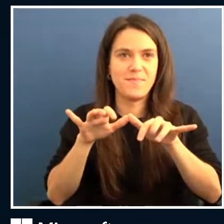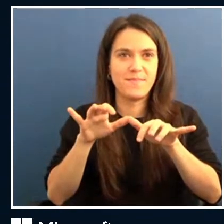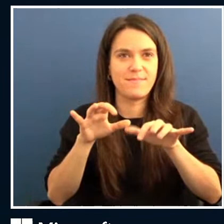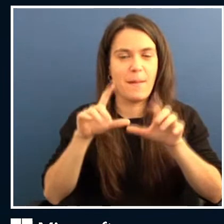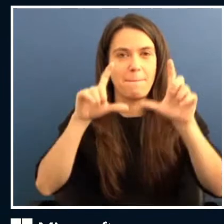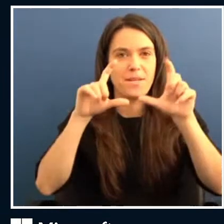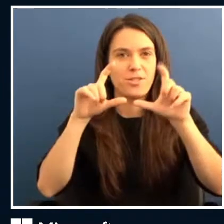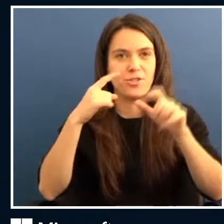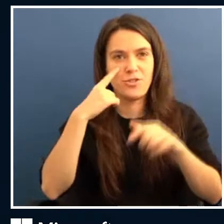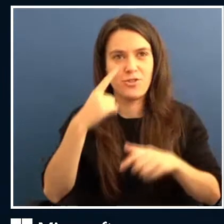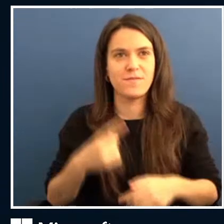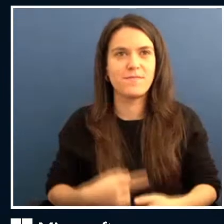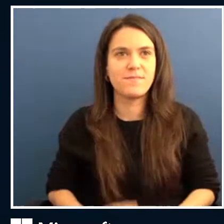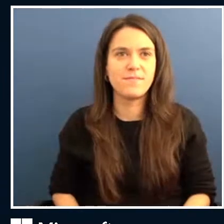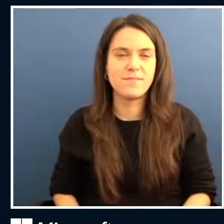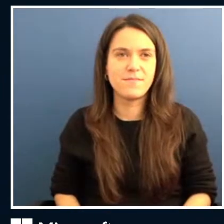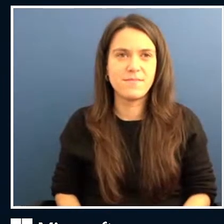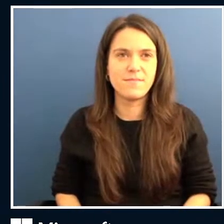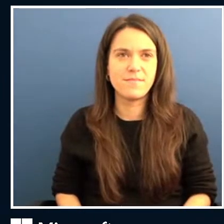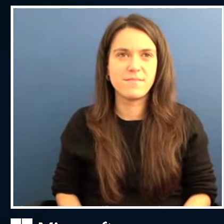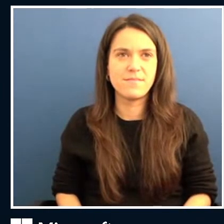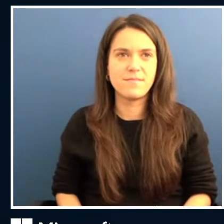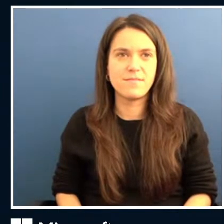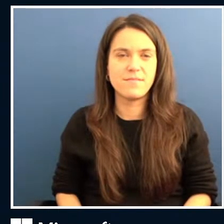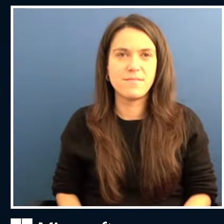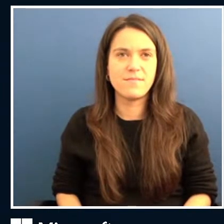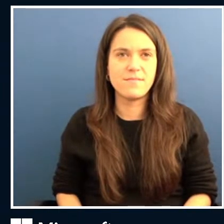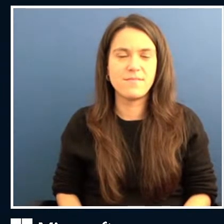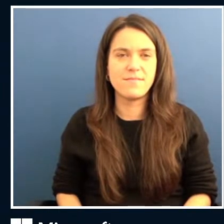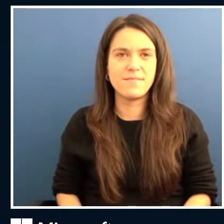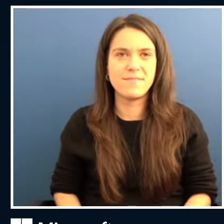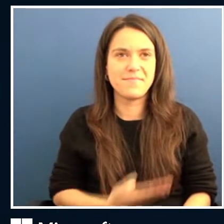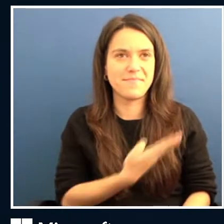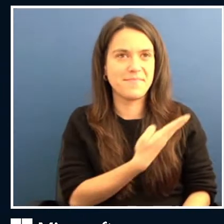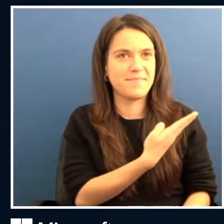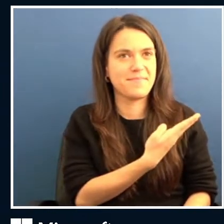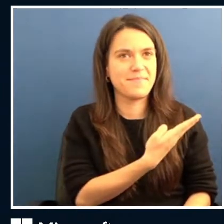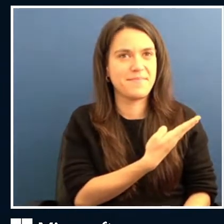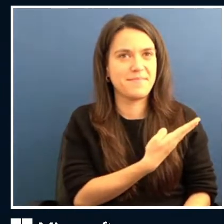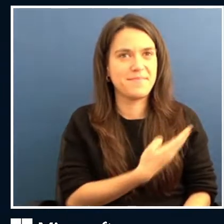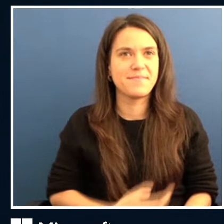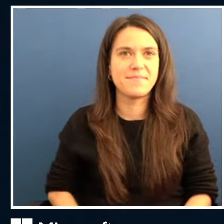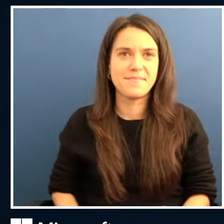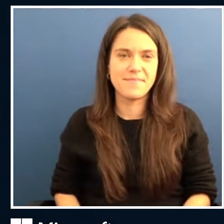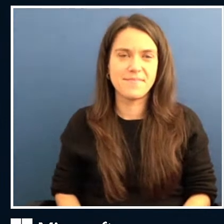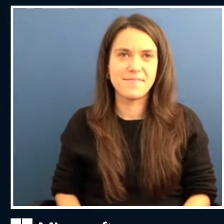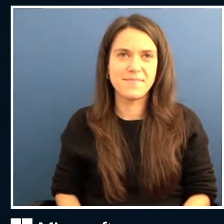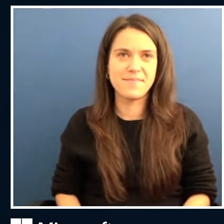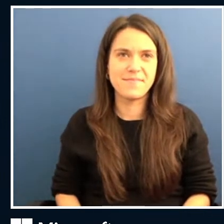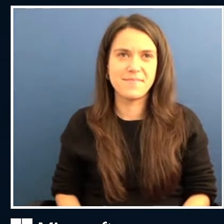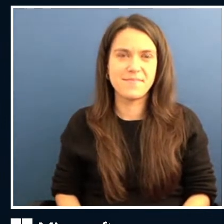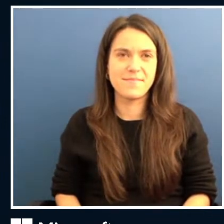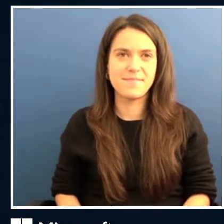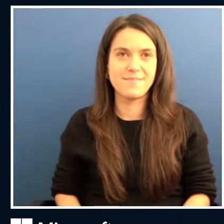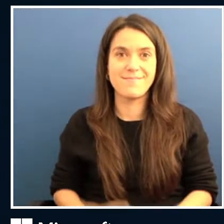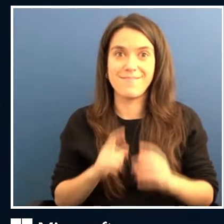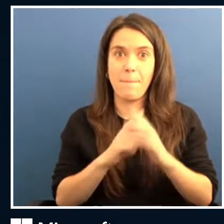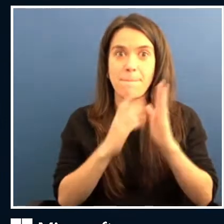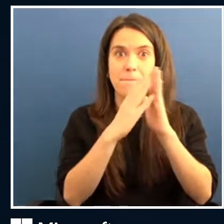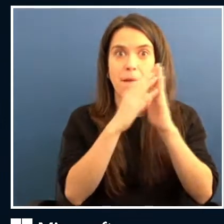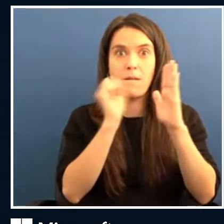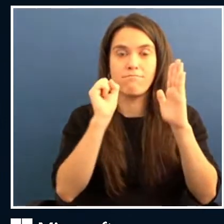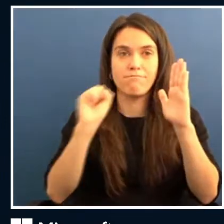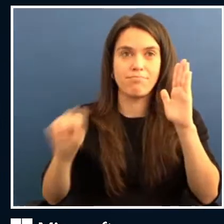Rufus hummingbird, I like this photo, copy image link, everything. And now at this point, we've already added our question mark,